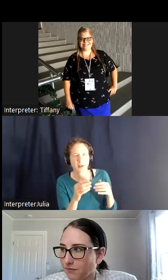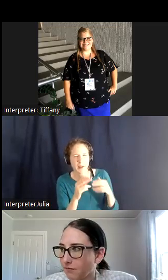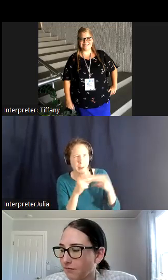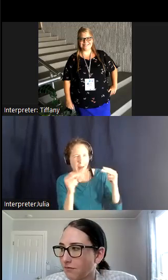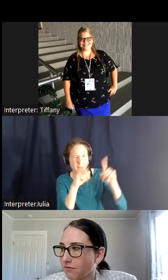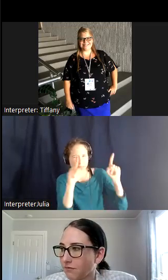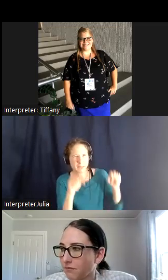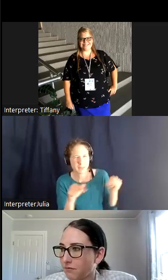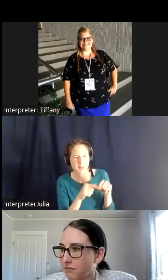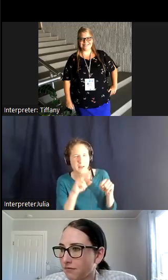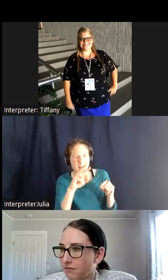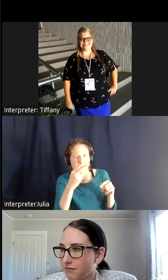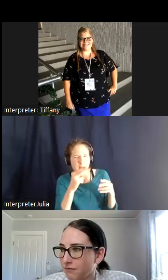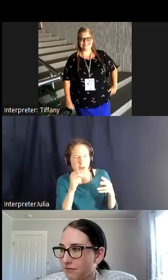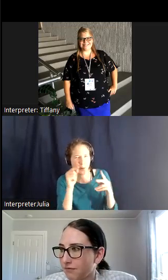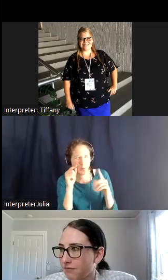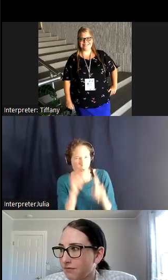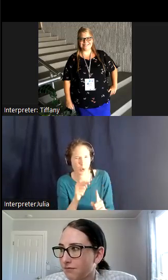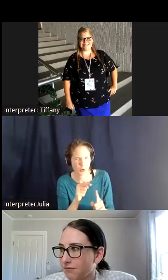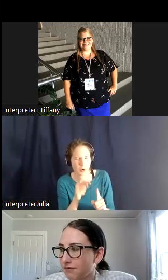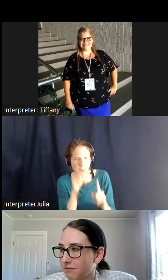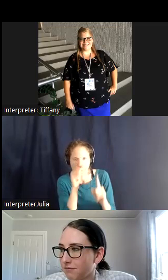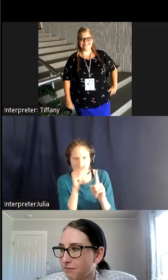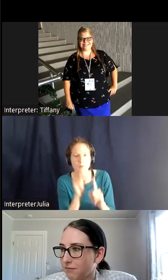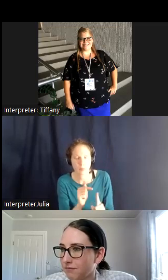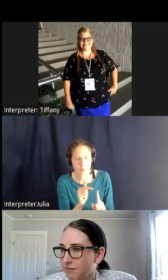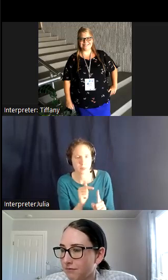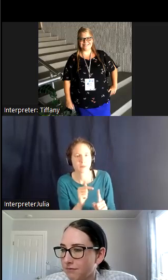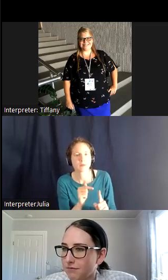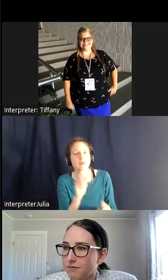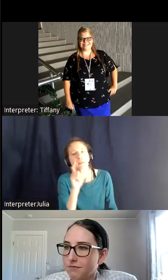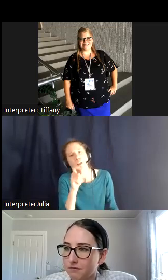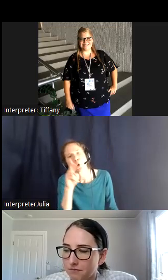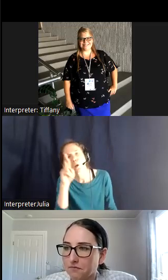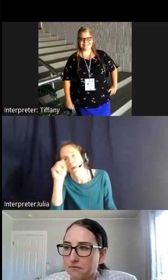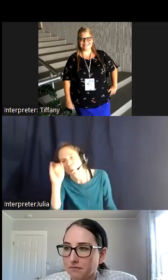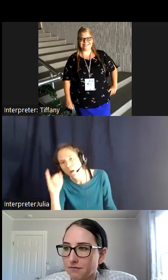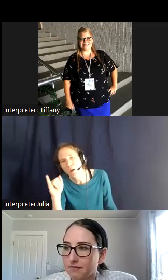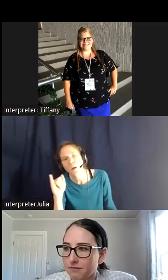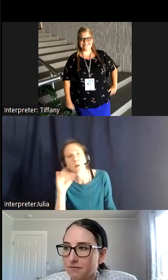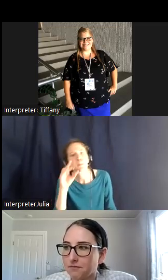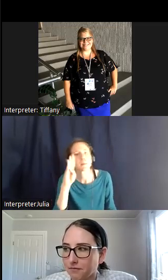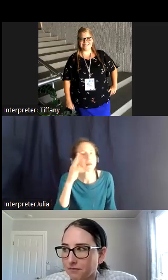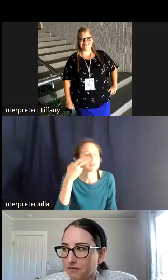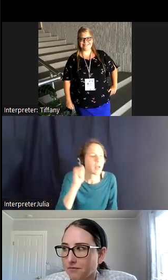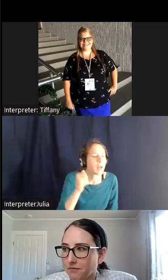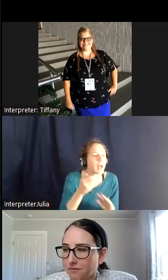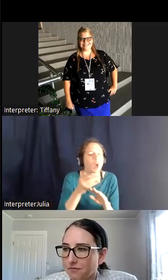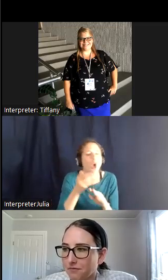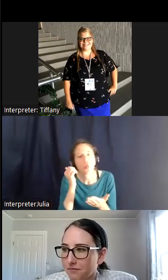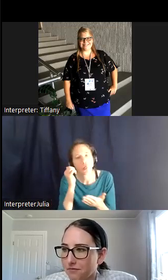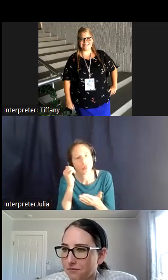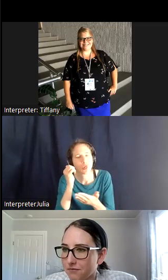need prior authorization from the RAE or BHA or whomever before